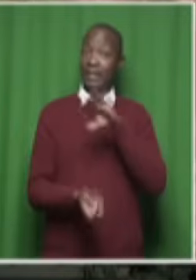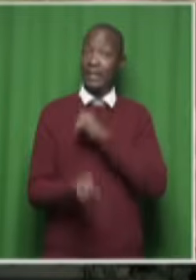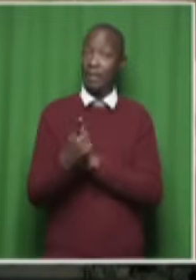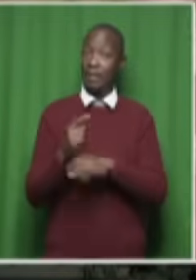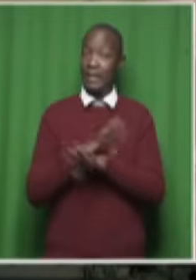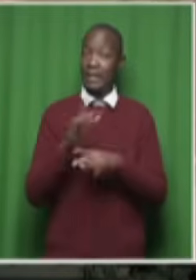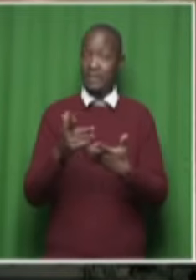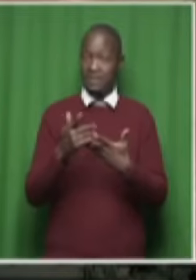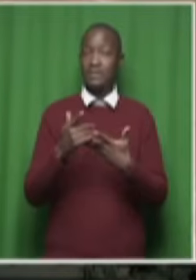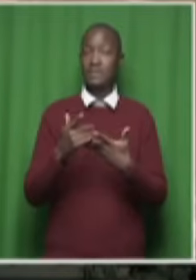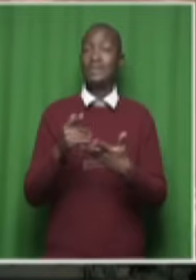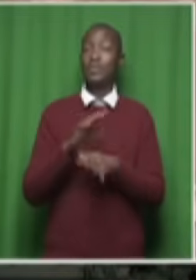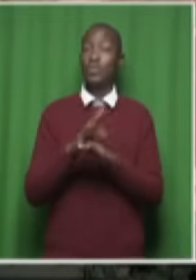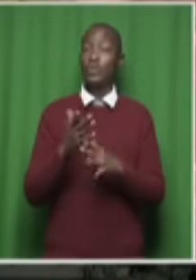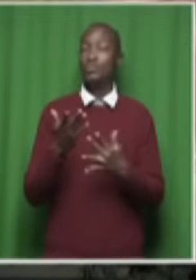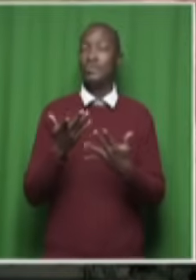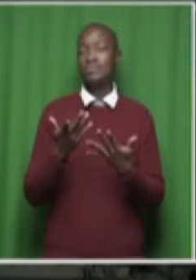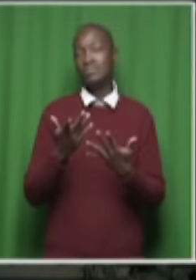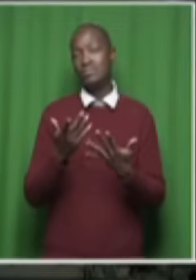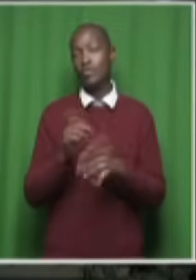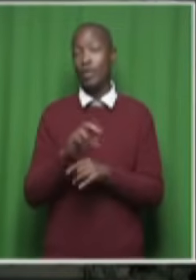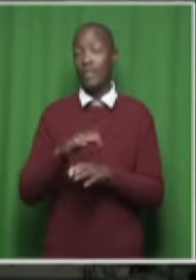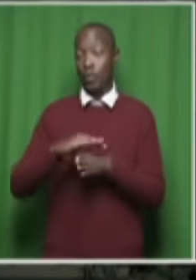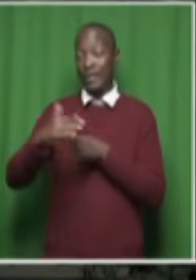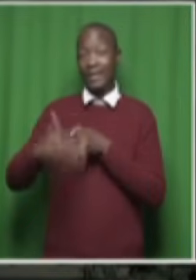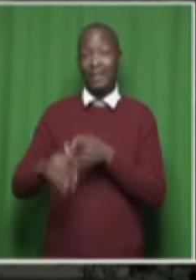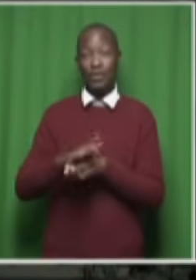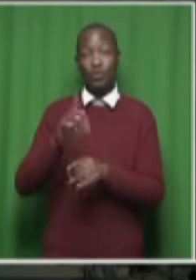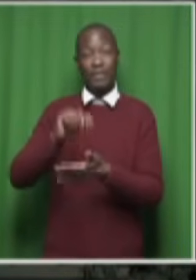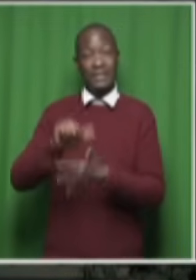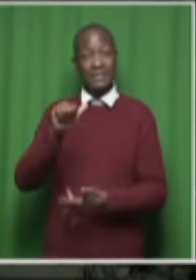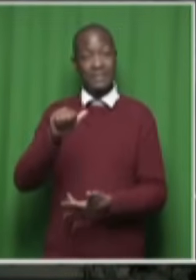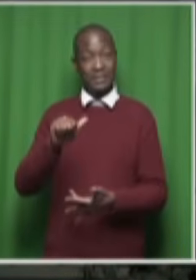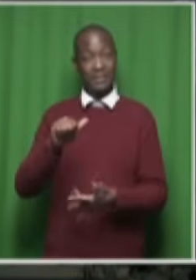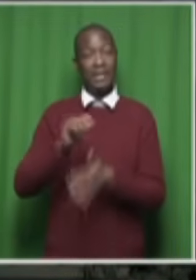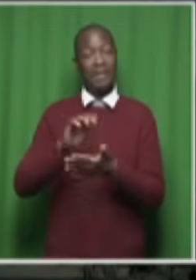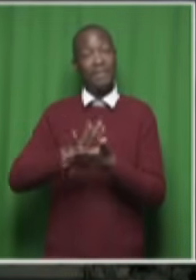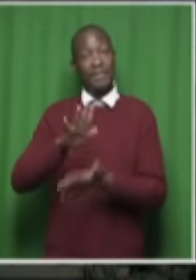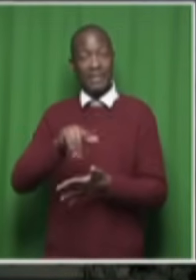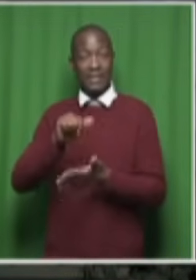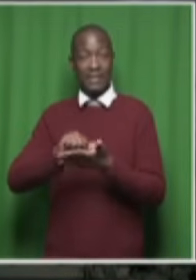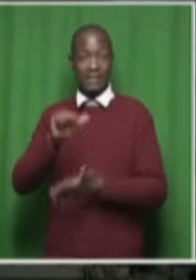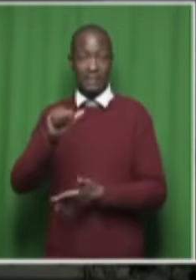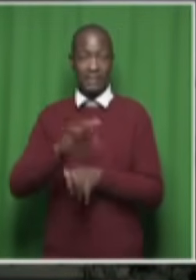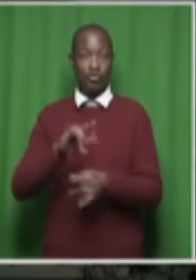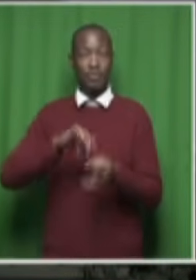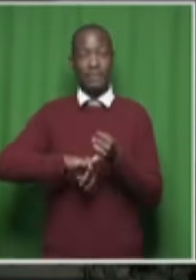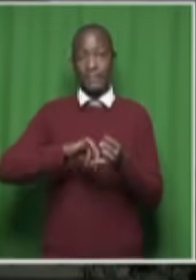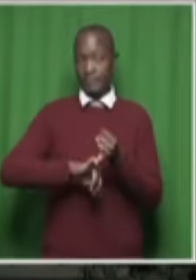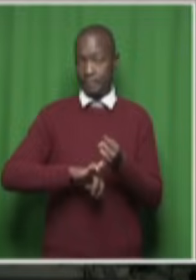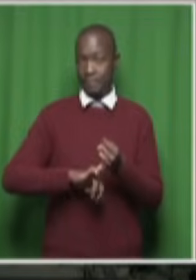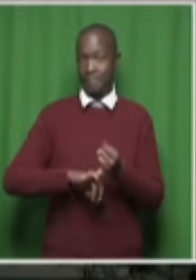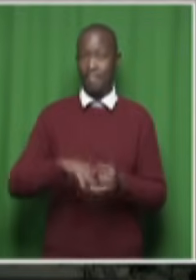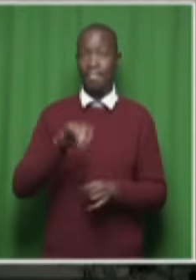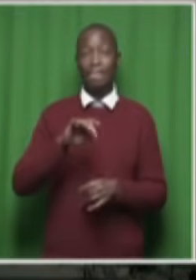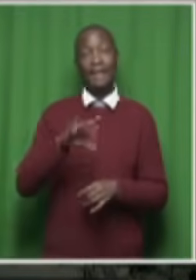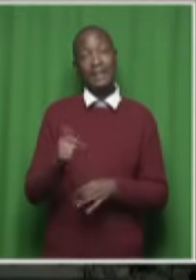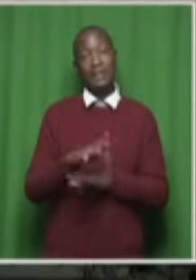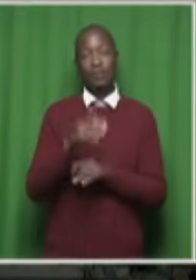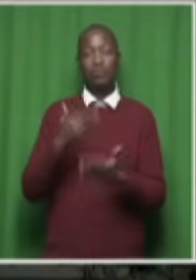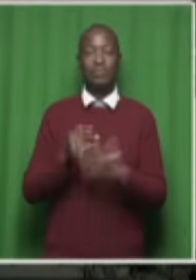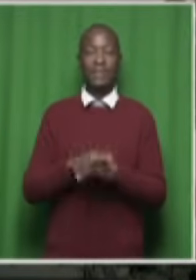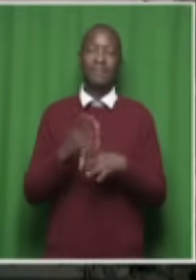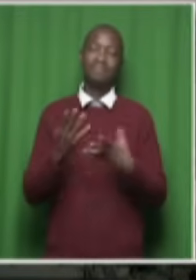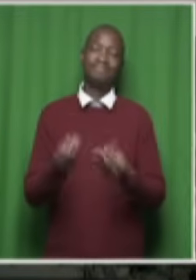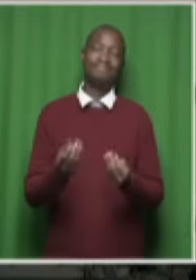spring tide, which was the case on the weekend of the 15th and 16th of September, then you can really get